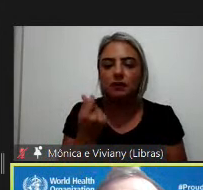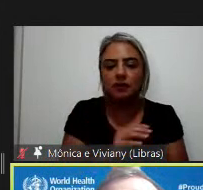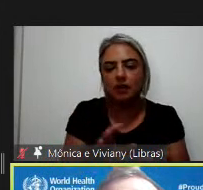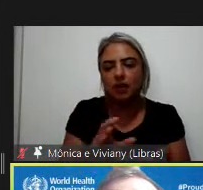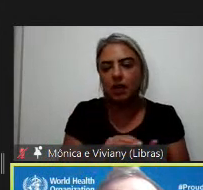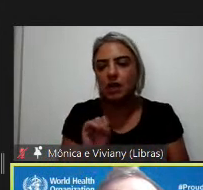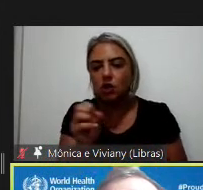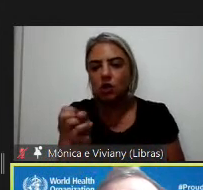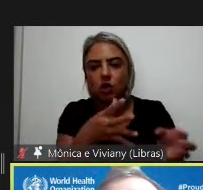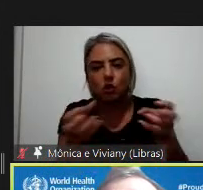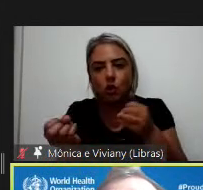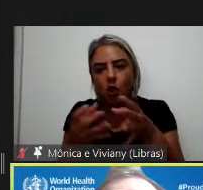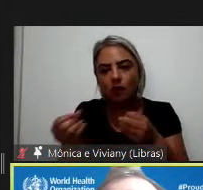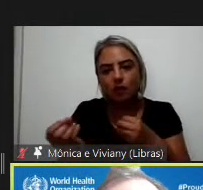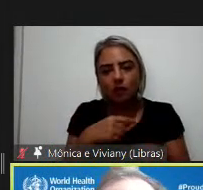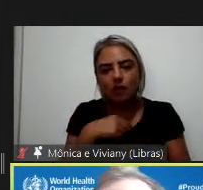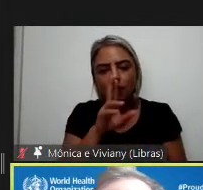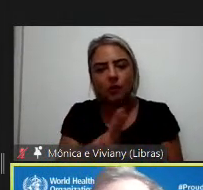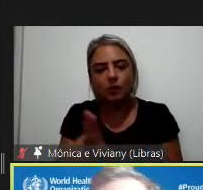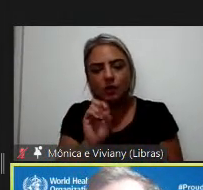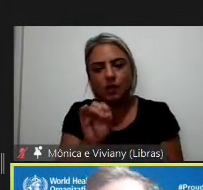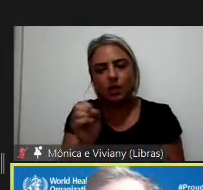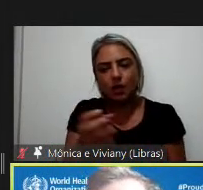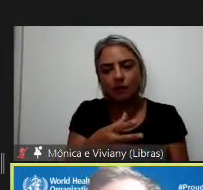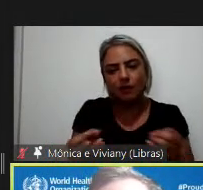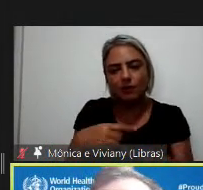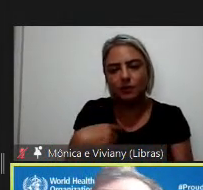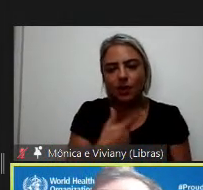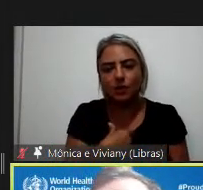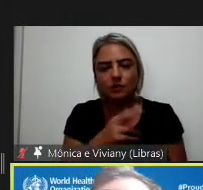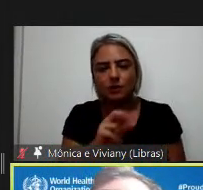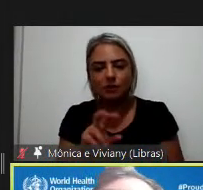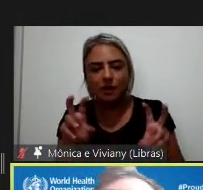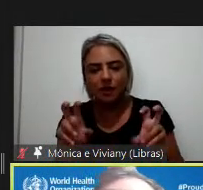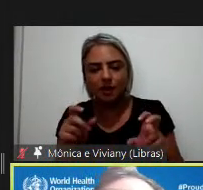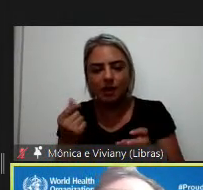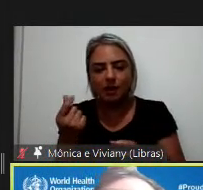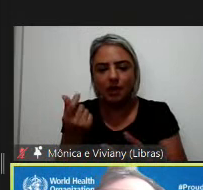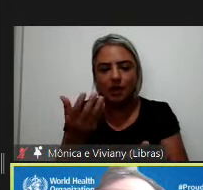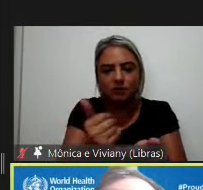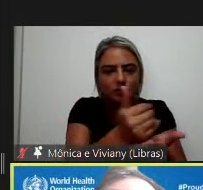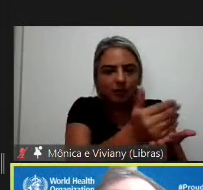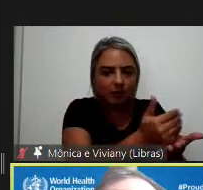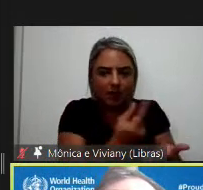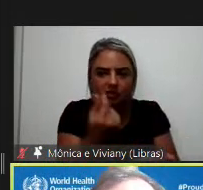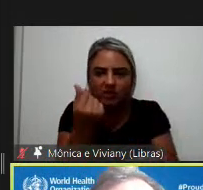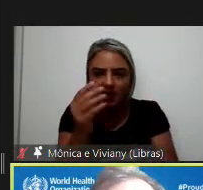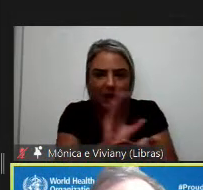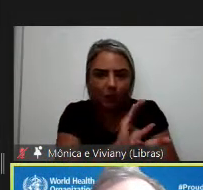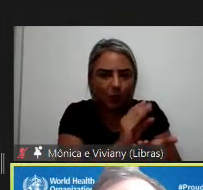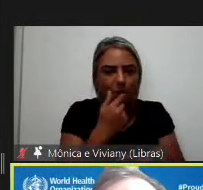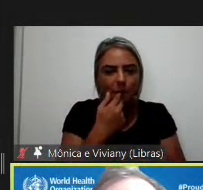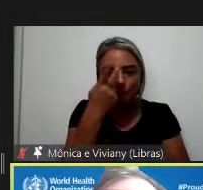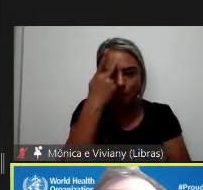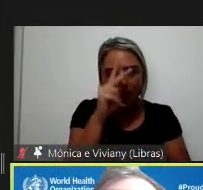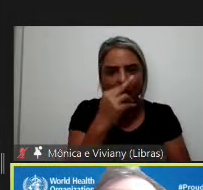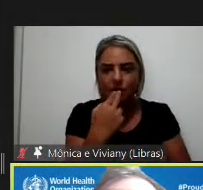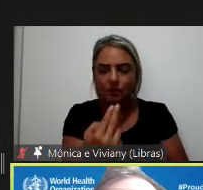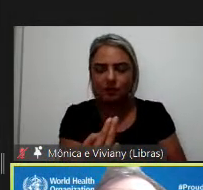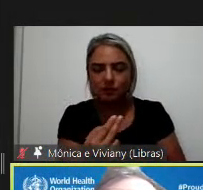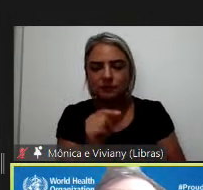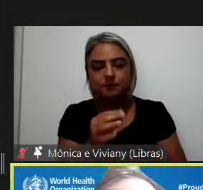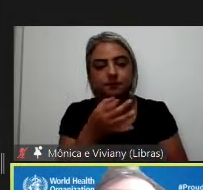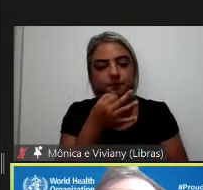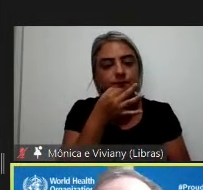what we call more money for nutrition. But then it suggests how